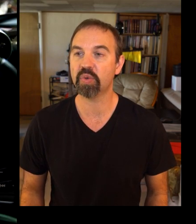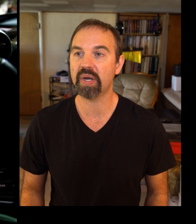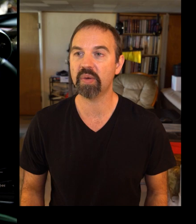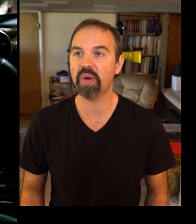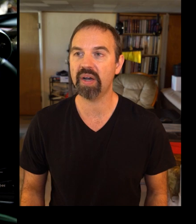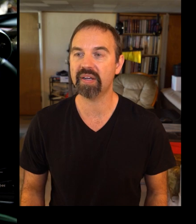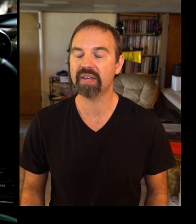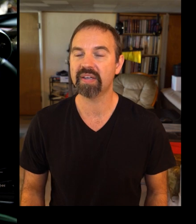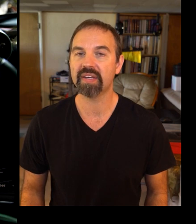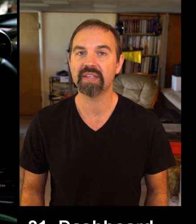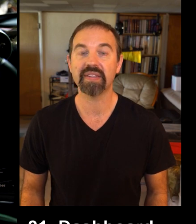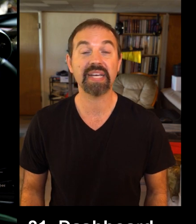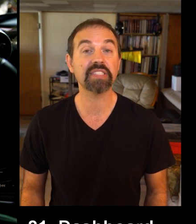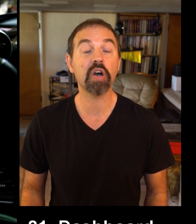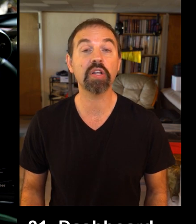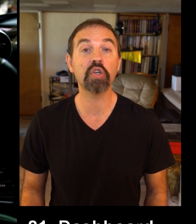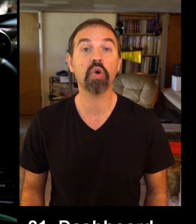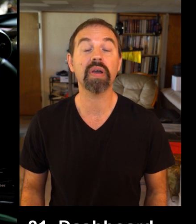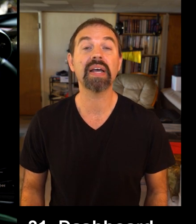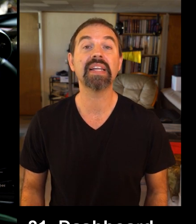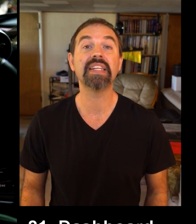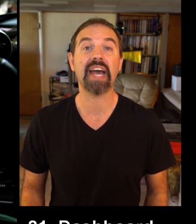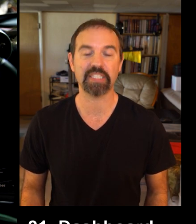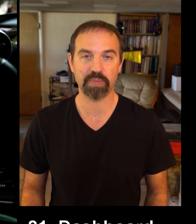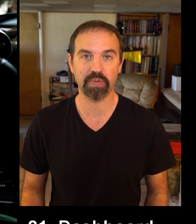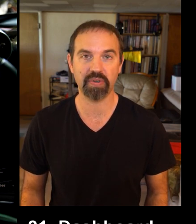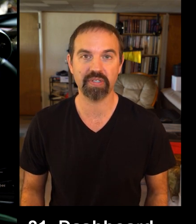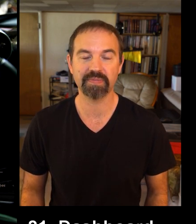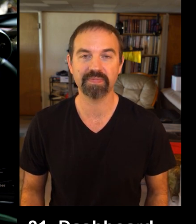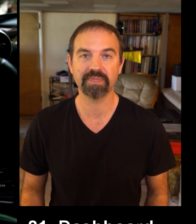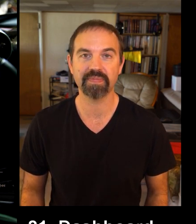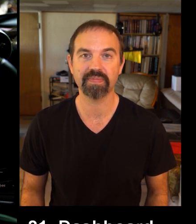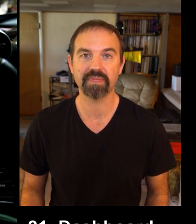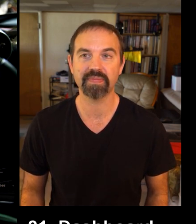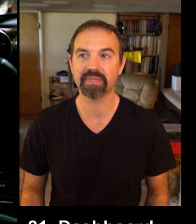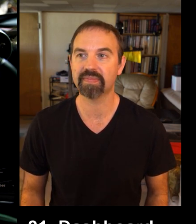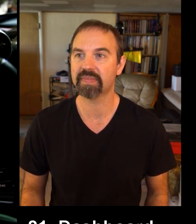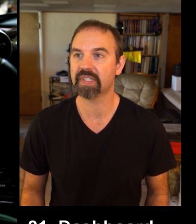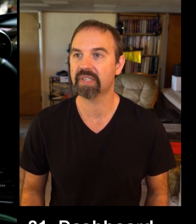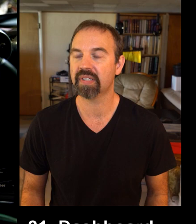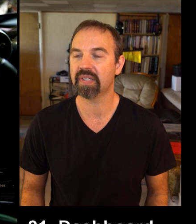Number 21, that's called your dashboard.